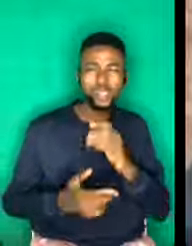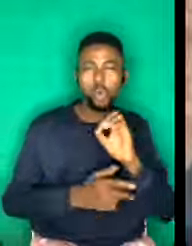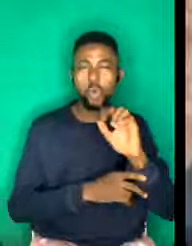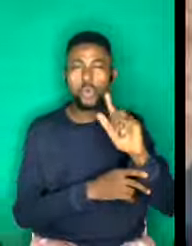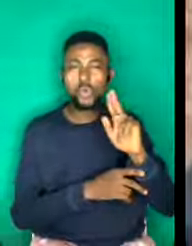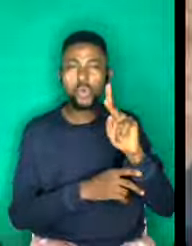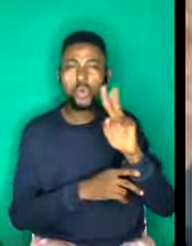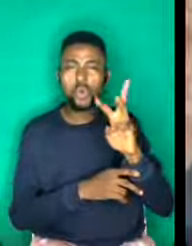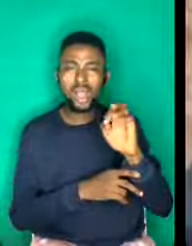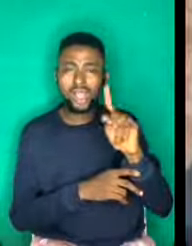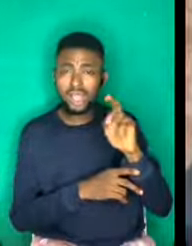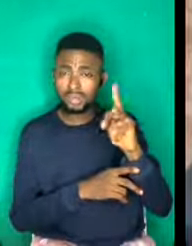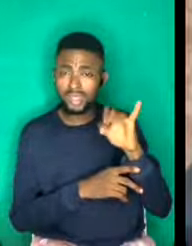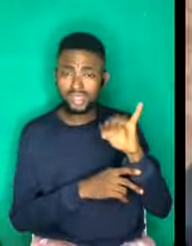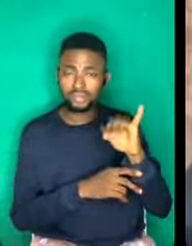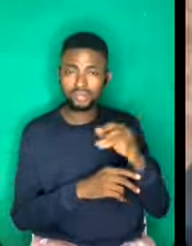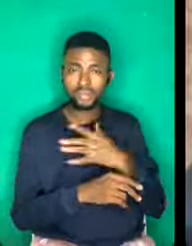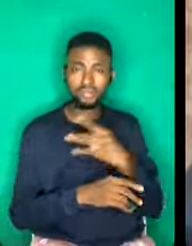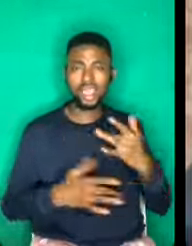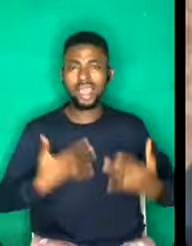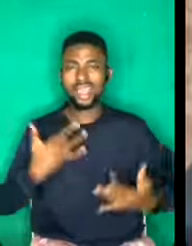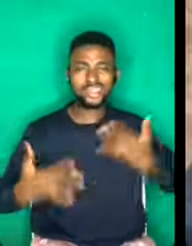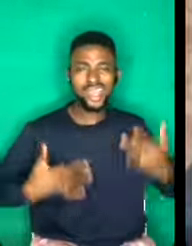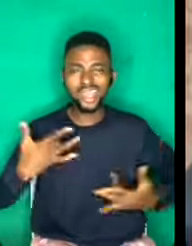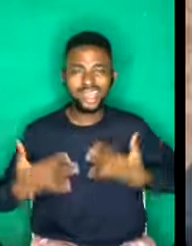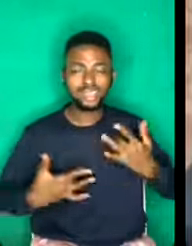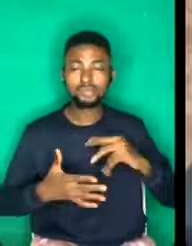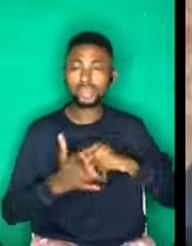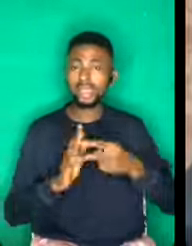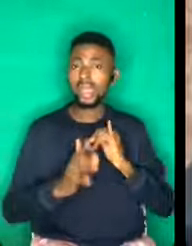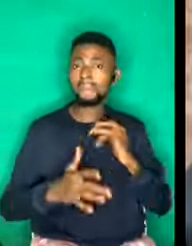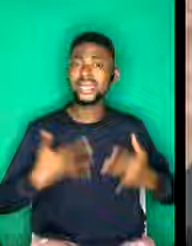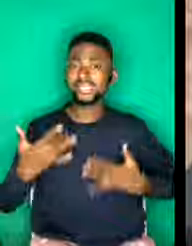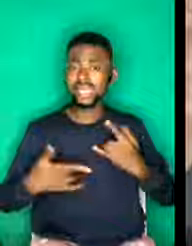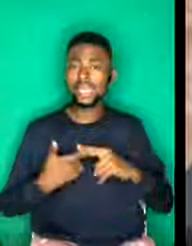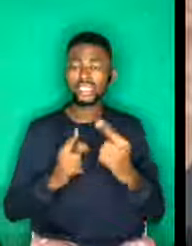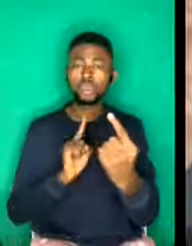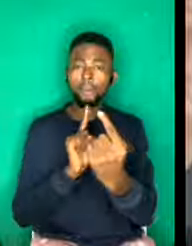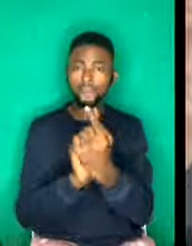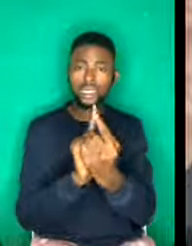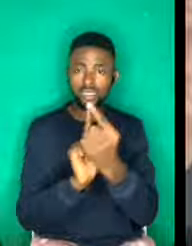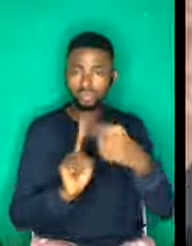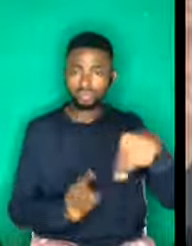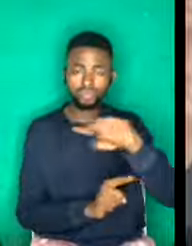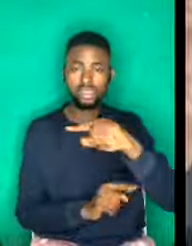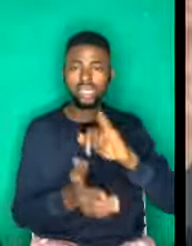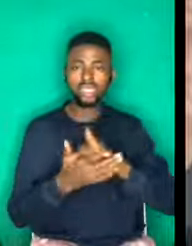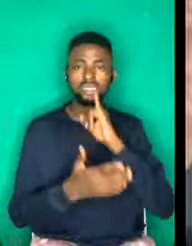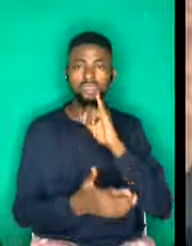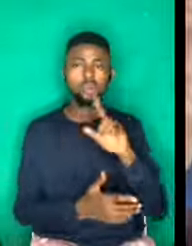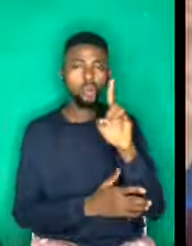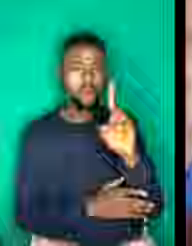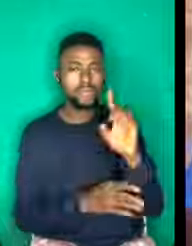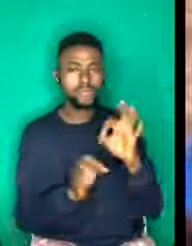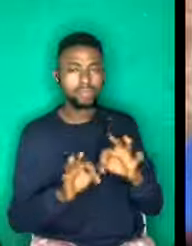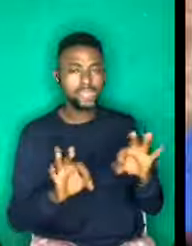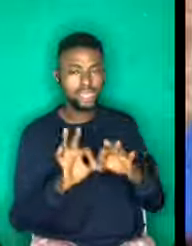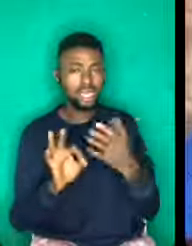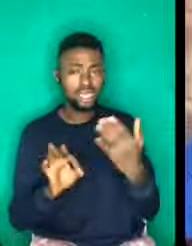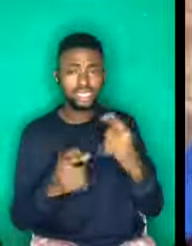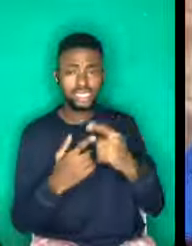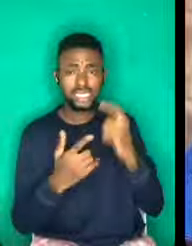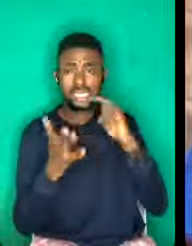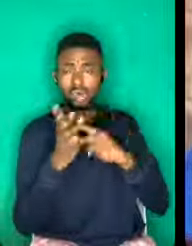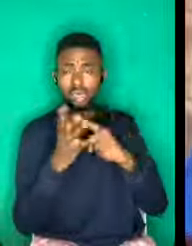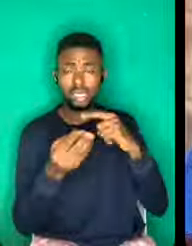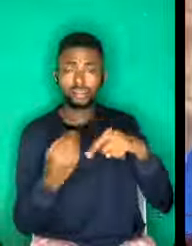Oluwakemi. And I'm excited. That means I'm excited to meet you, right? So that is one thing about sign language. right? So